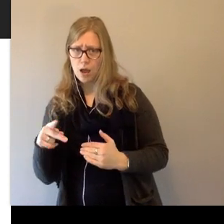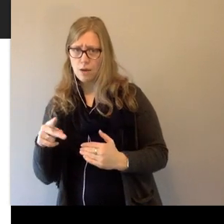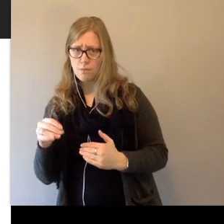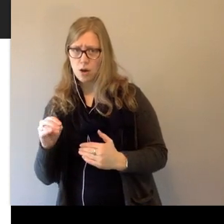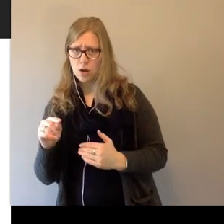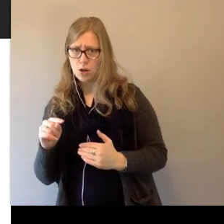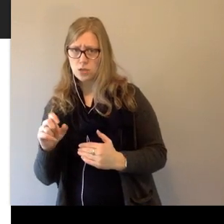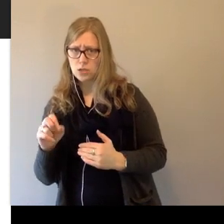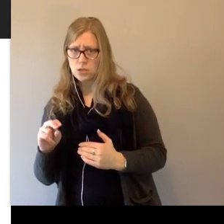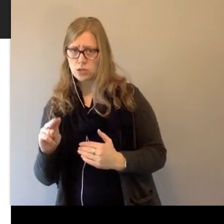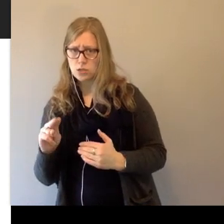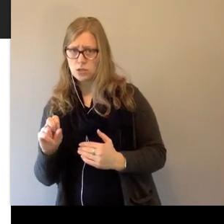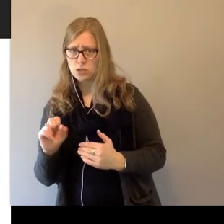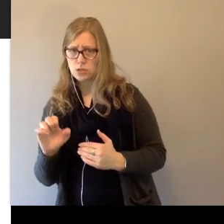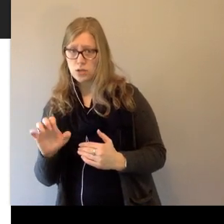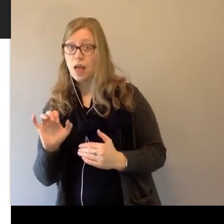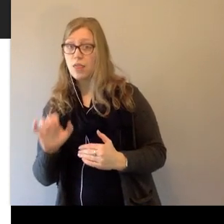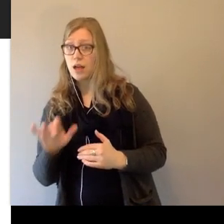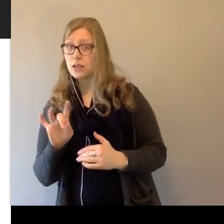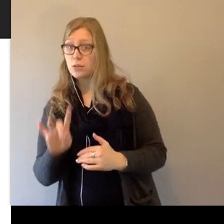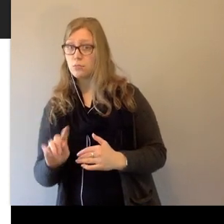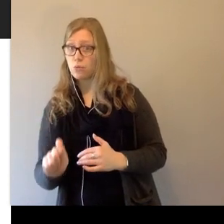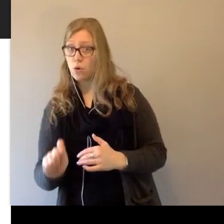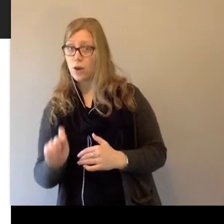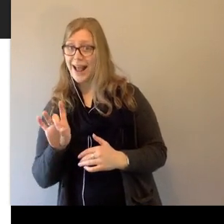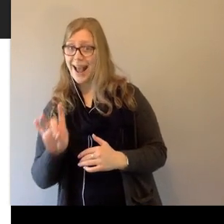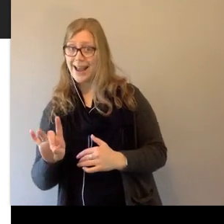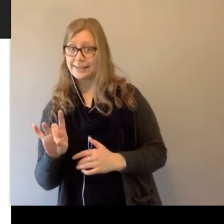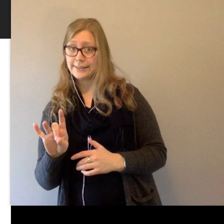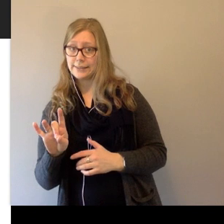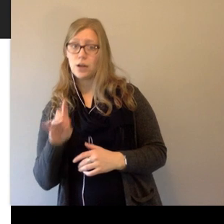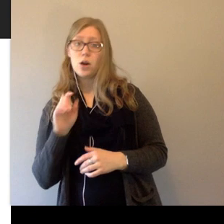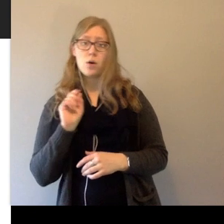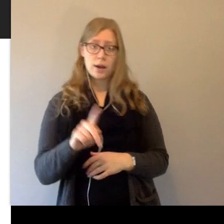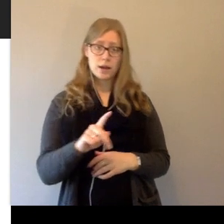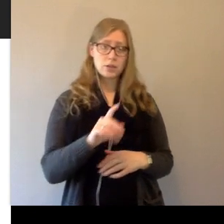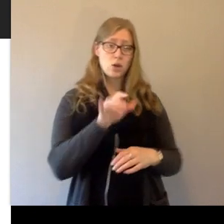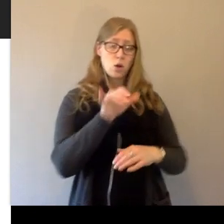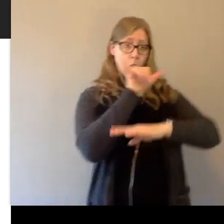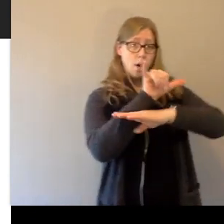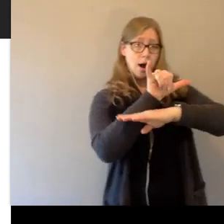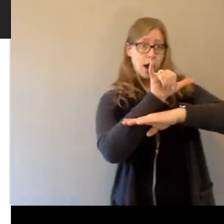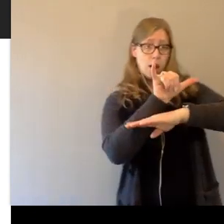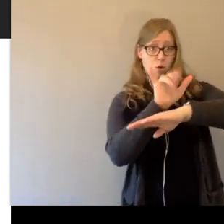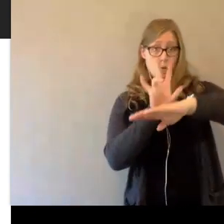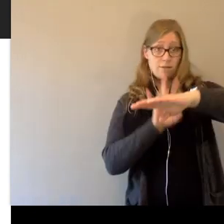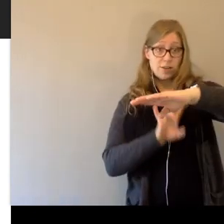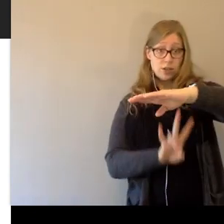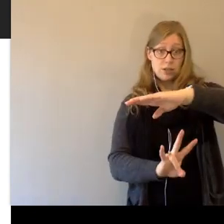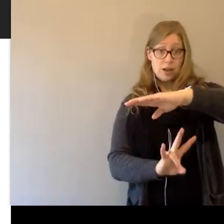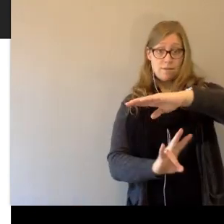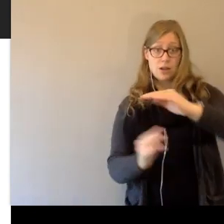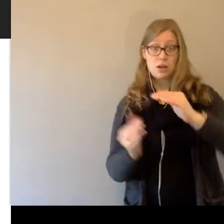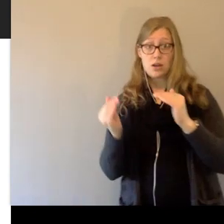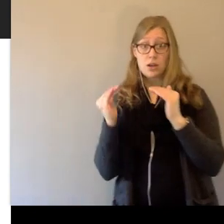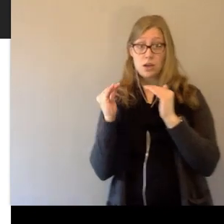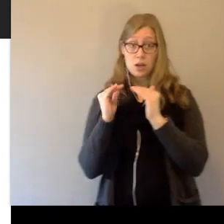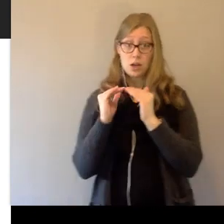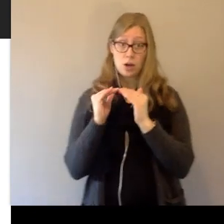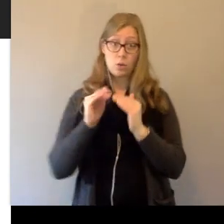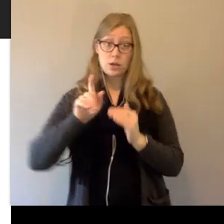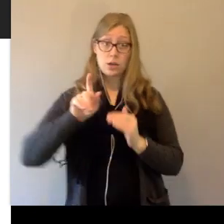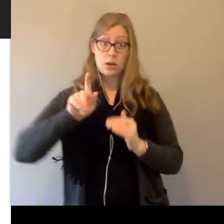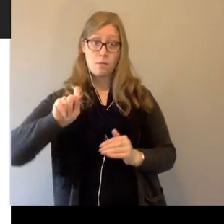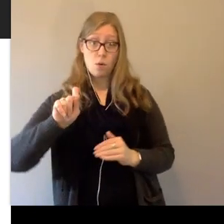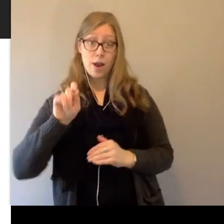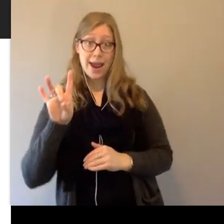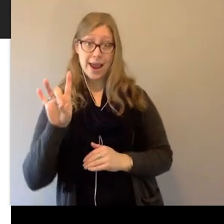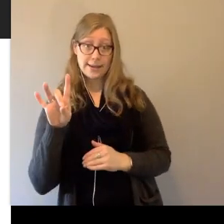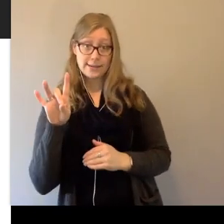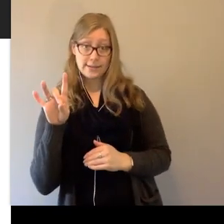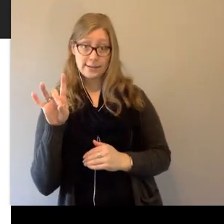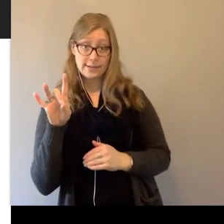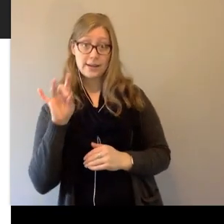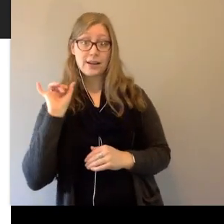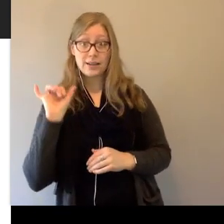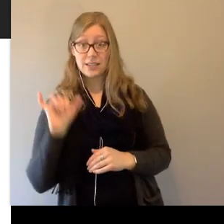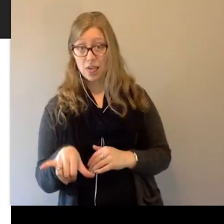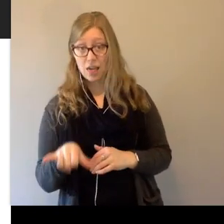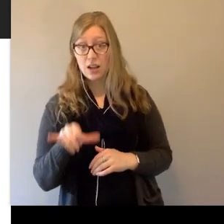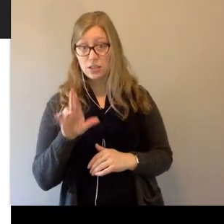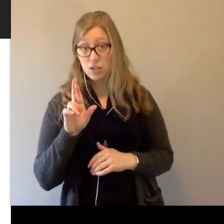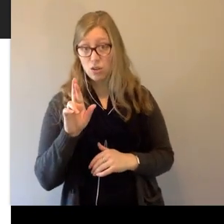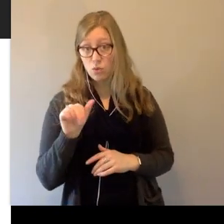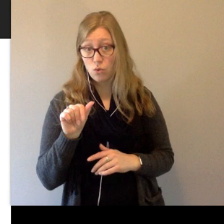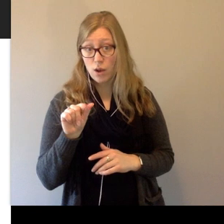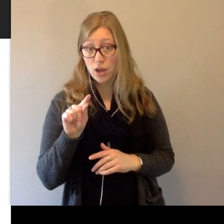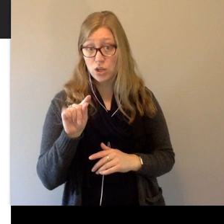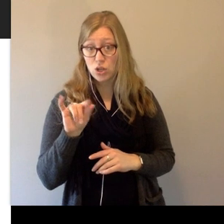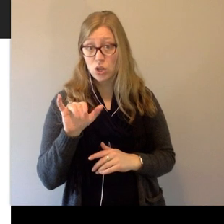we're going to say is that y over 7 equals 0.8, because that's what the ratio is. And so then I